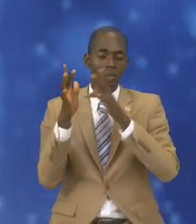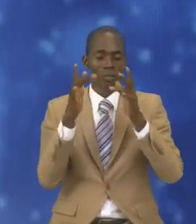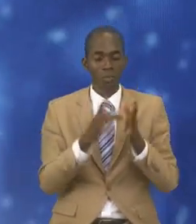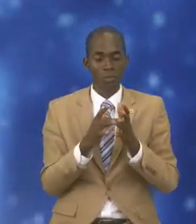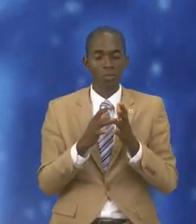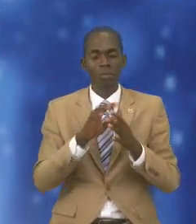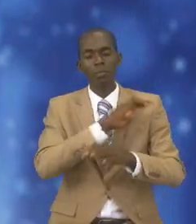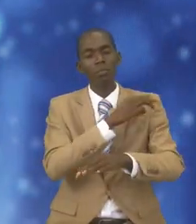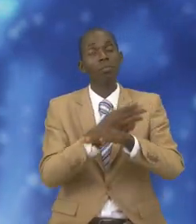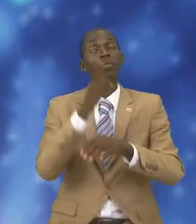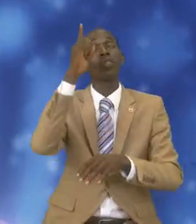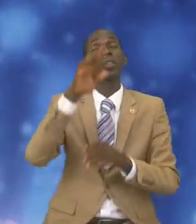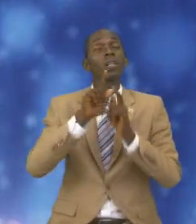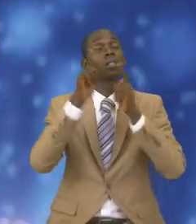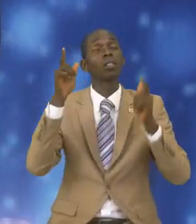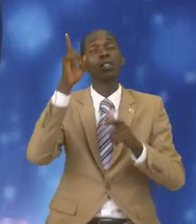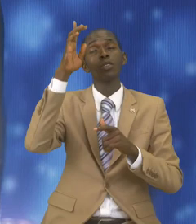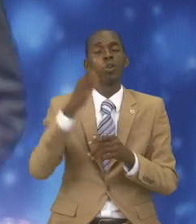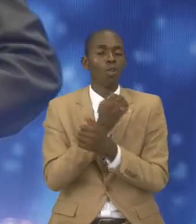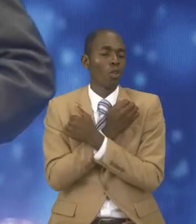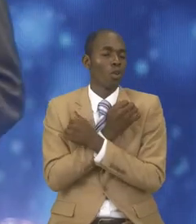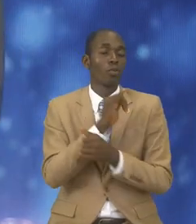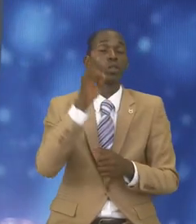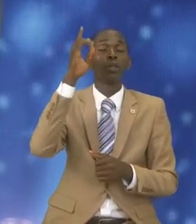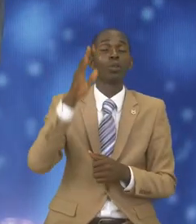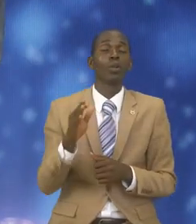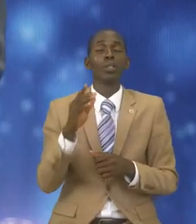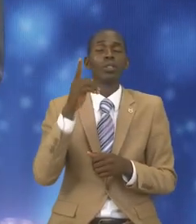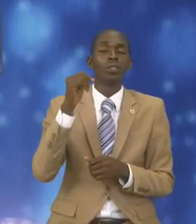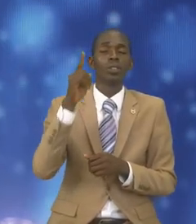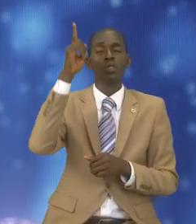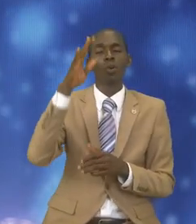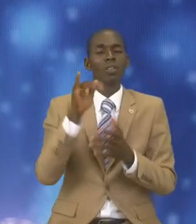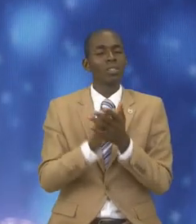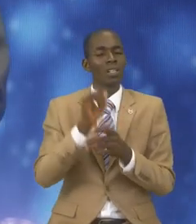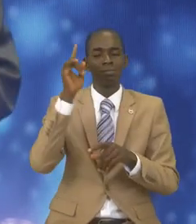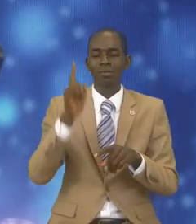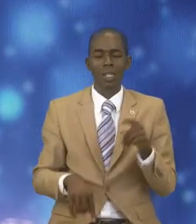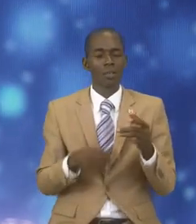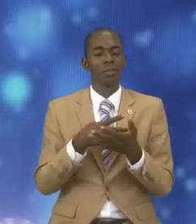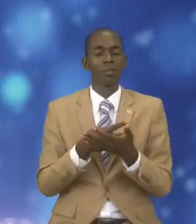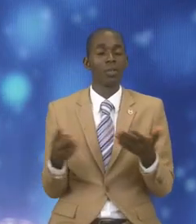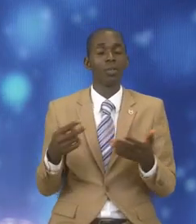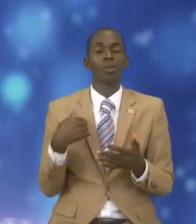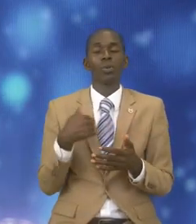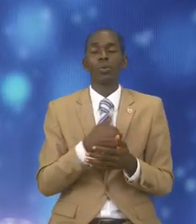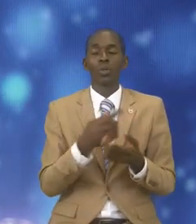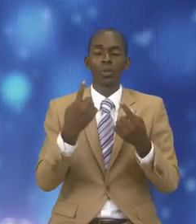mighty God, great God, loving God, and the God that can never fail, we come